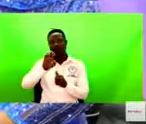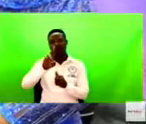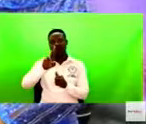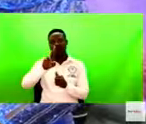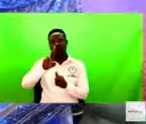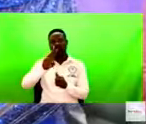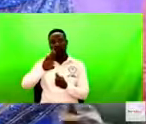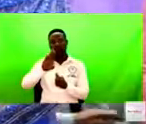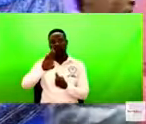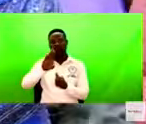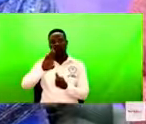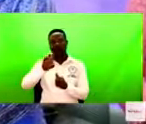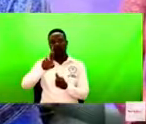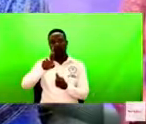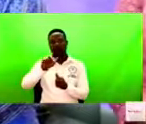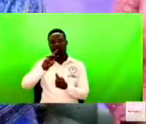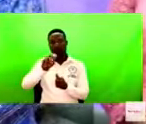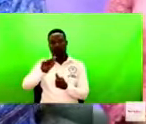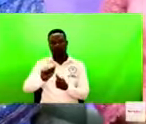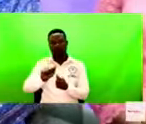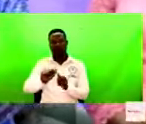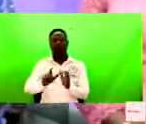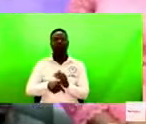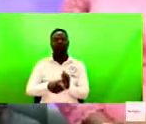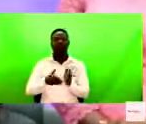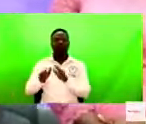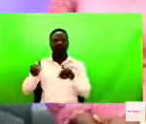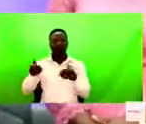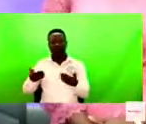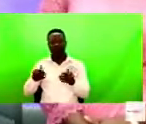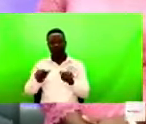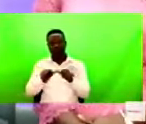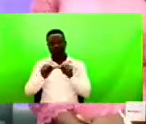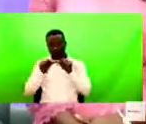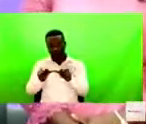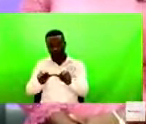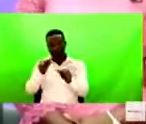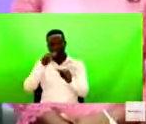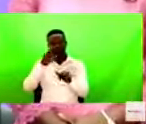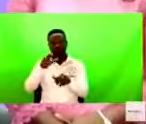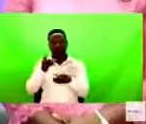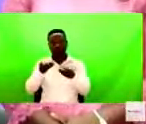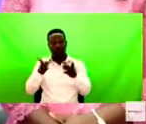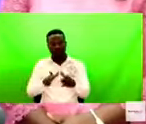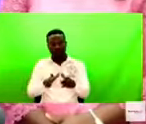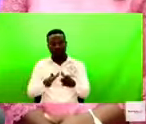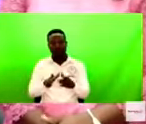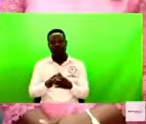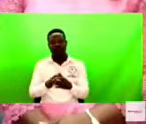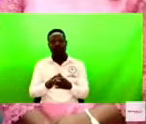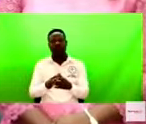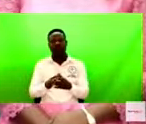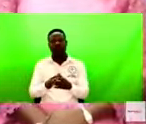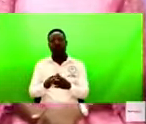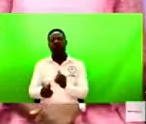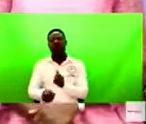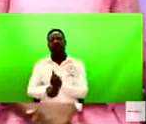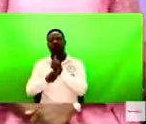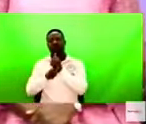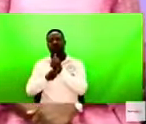Safon. Pleasure is mine to introduce to you the women's director and her deputy,